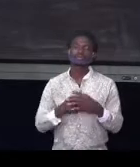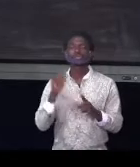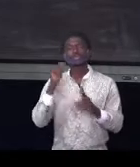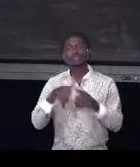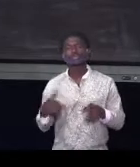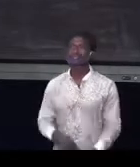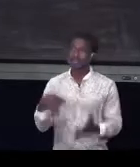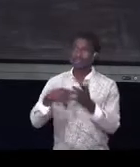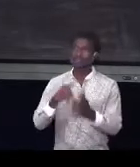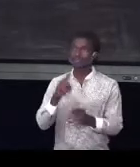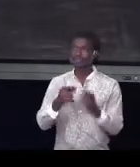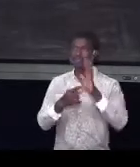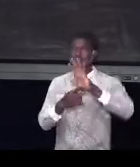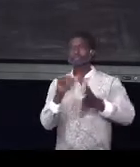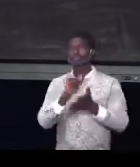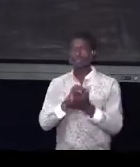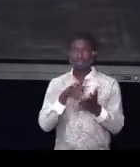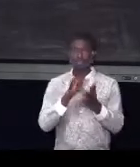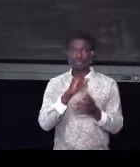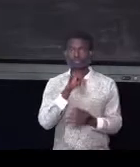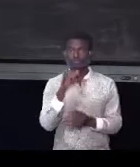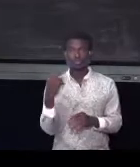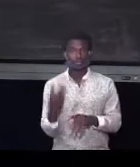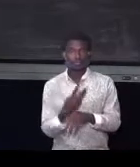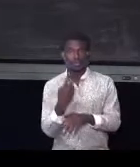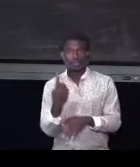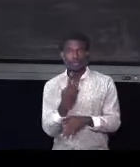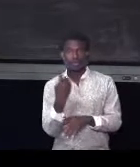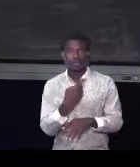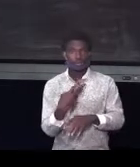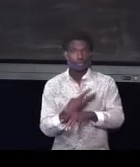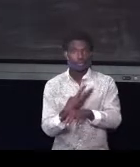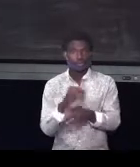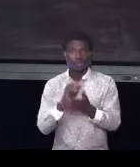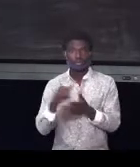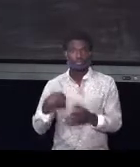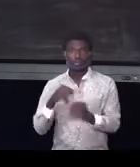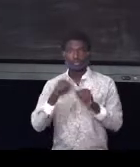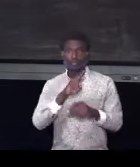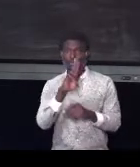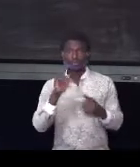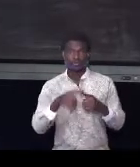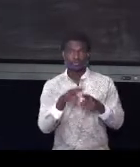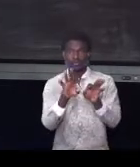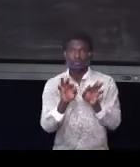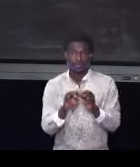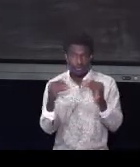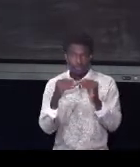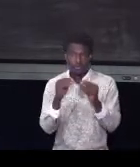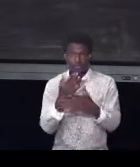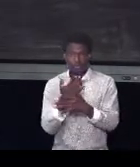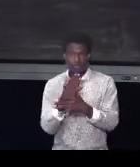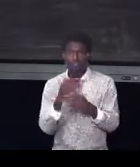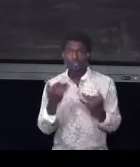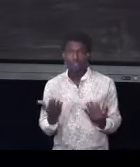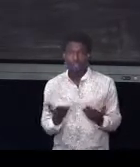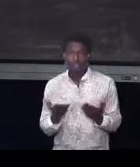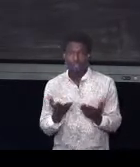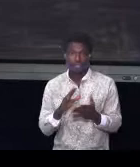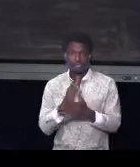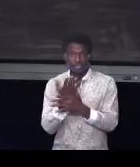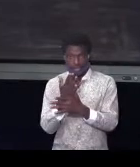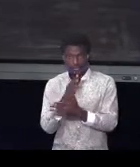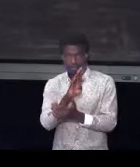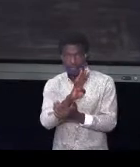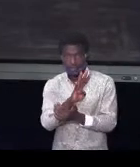point. Let's check out another one. Now, this one shows that it's not only multiplication that we can use to form equivalent fractions. Here,